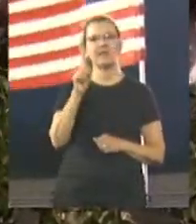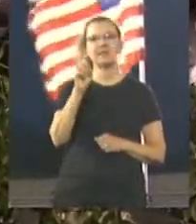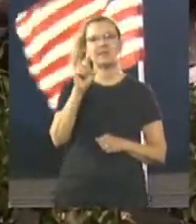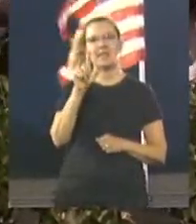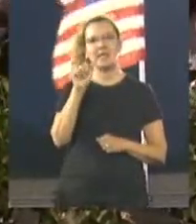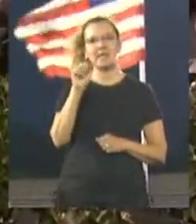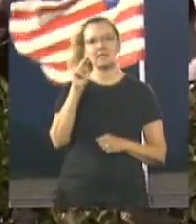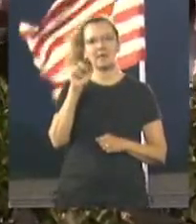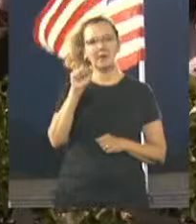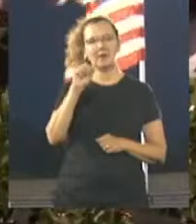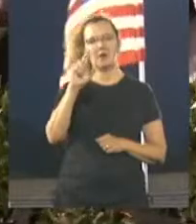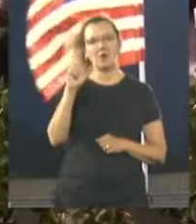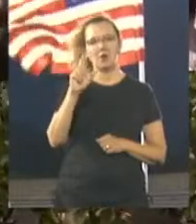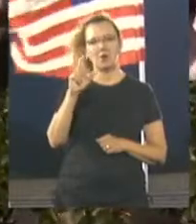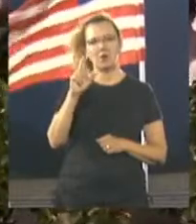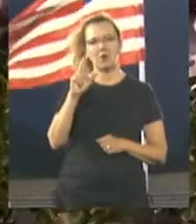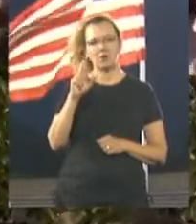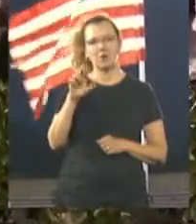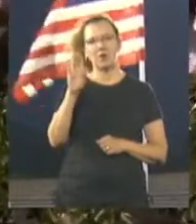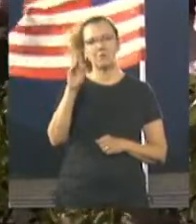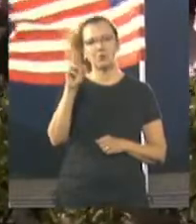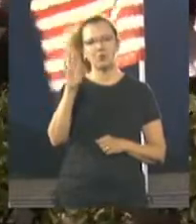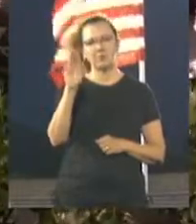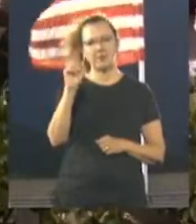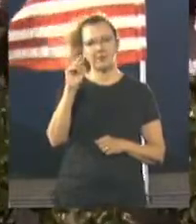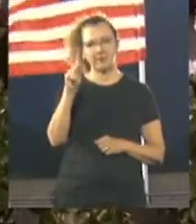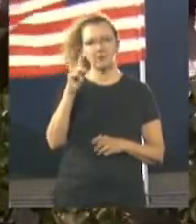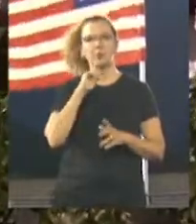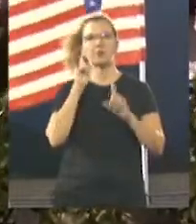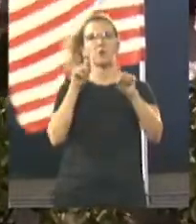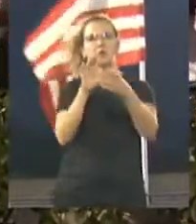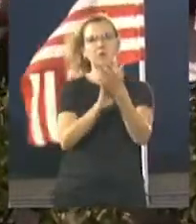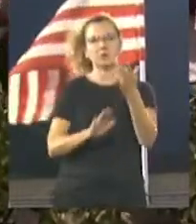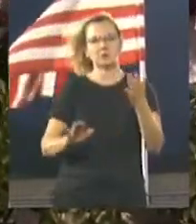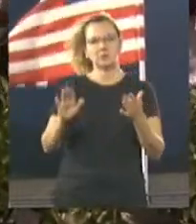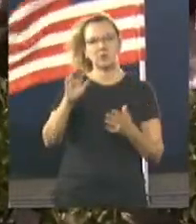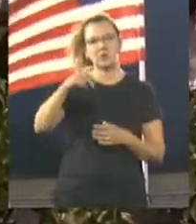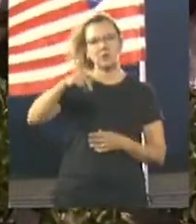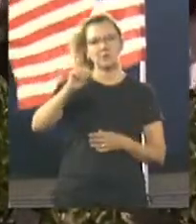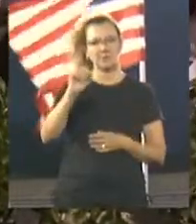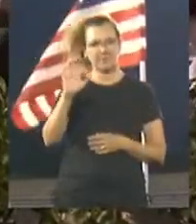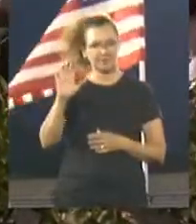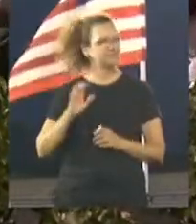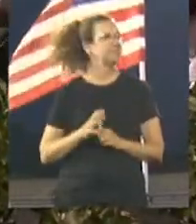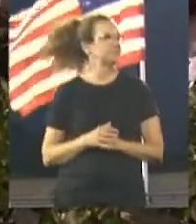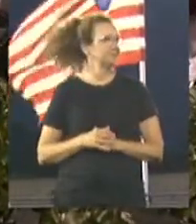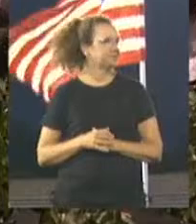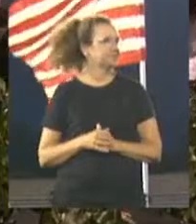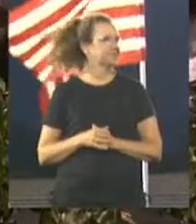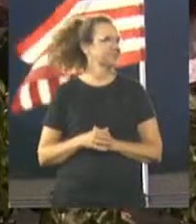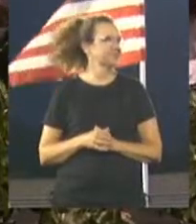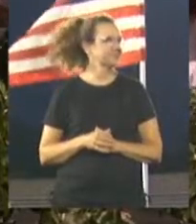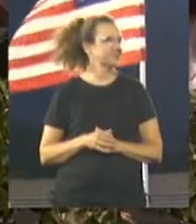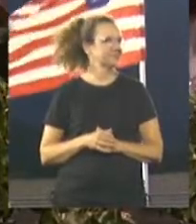Delena R. Colmenero Burbank will be attending Palo Alto College.